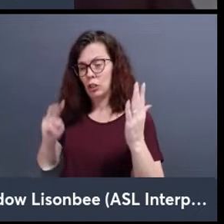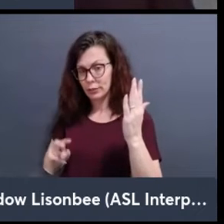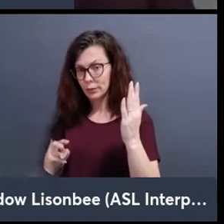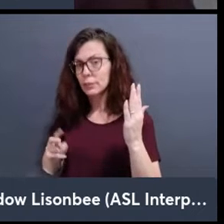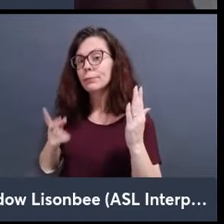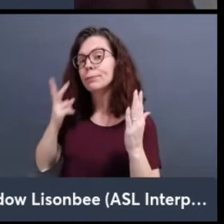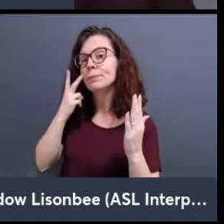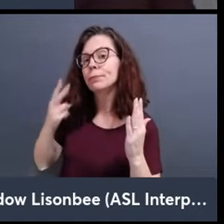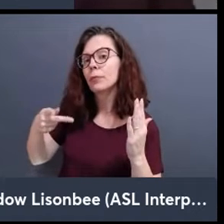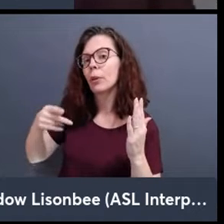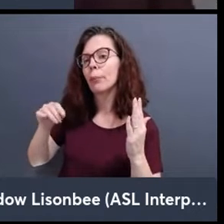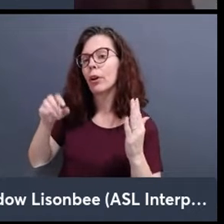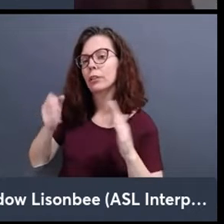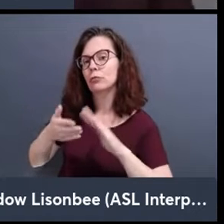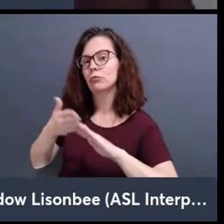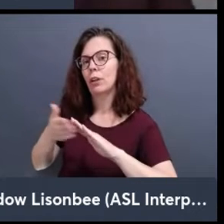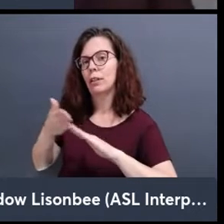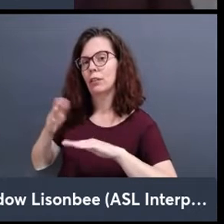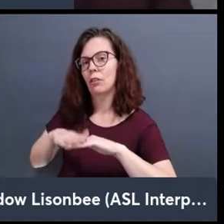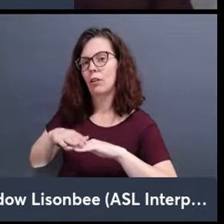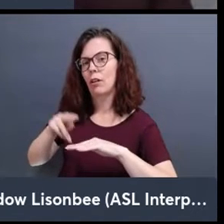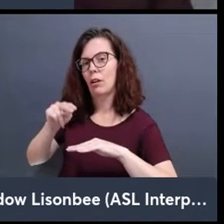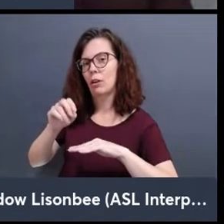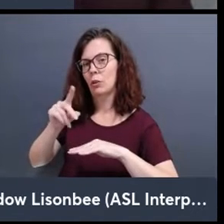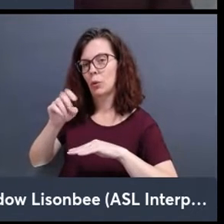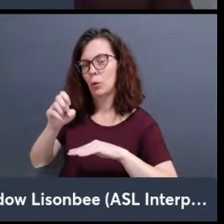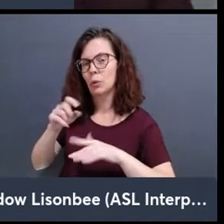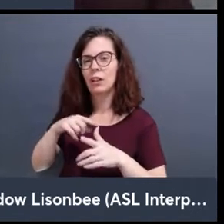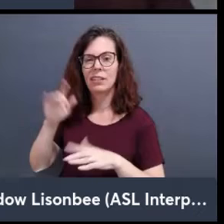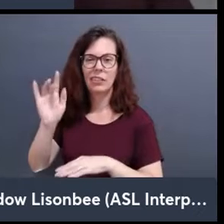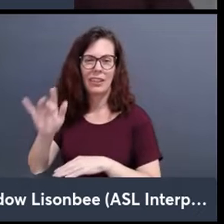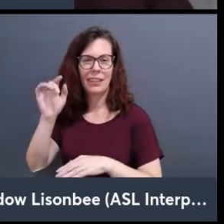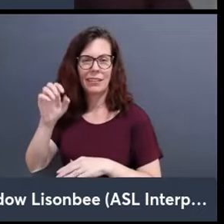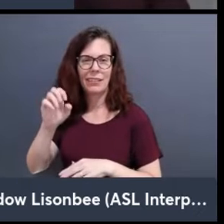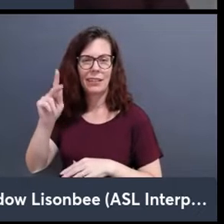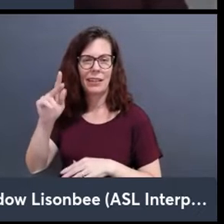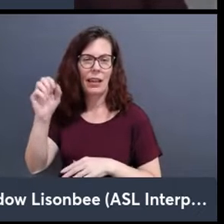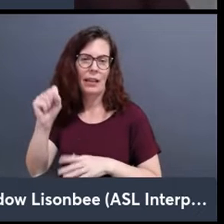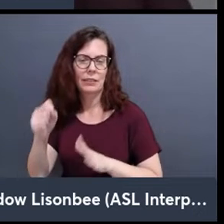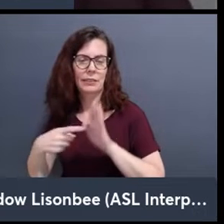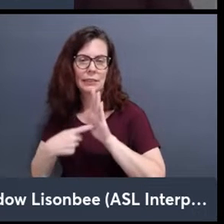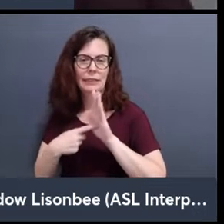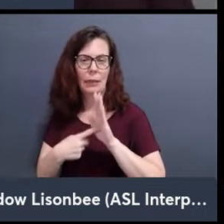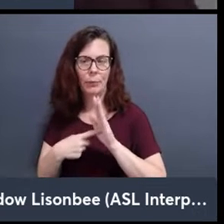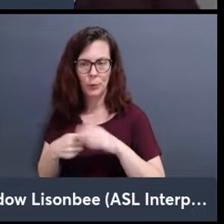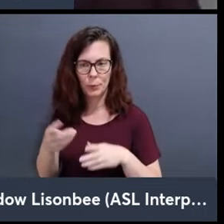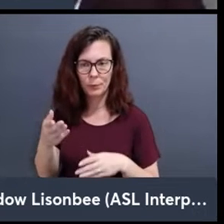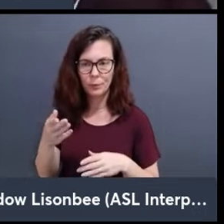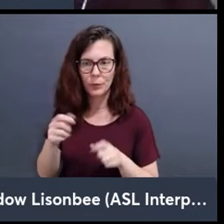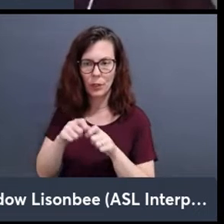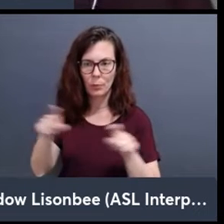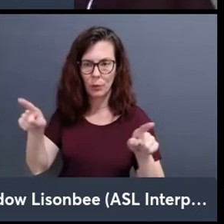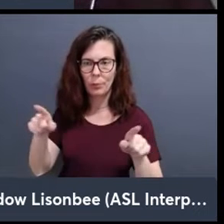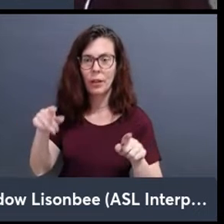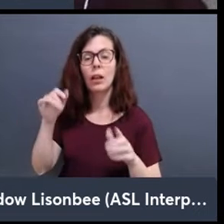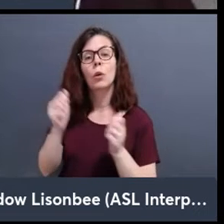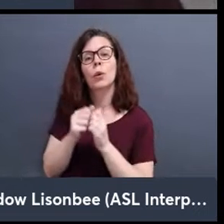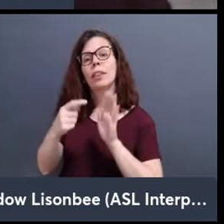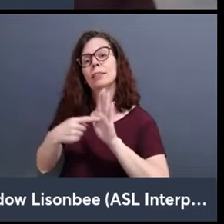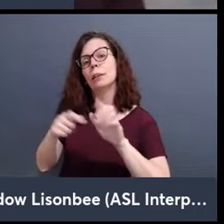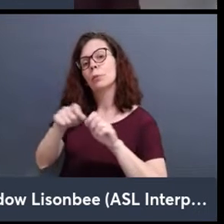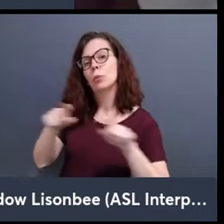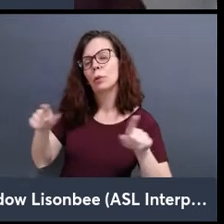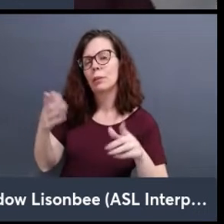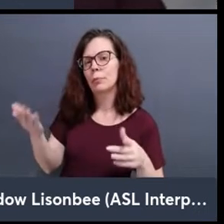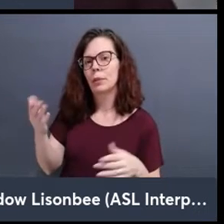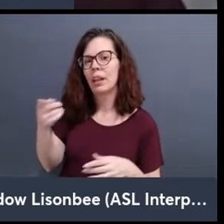the pods that are running on the node. And we can click on this EKS sample deployment. And what this sample deployment is, it's just a